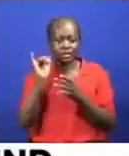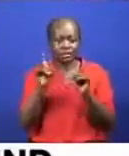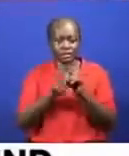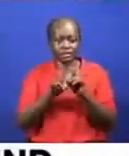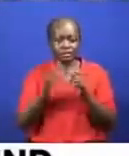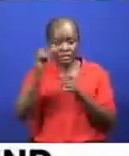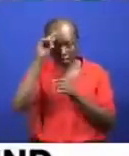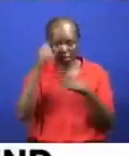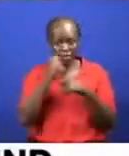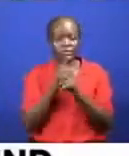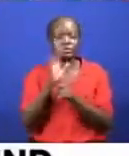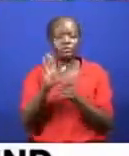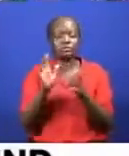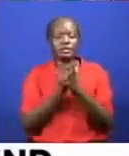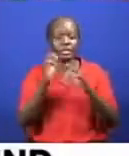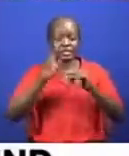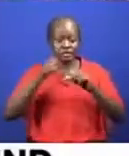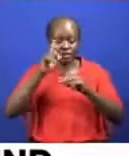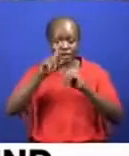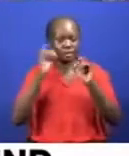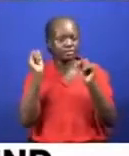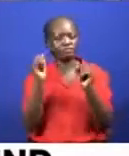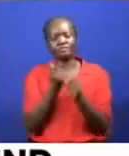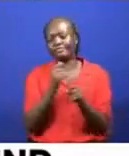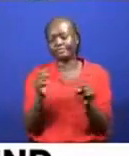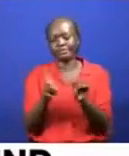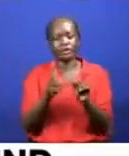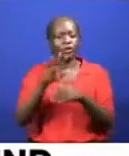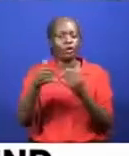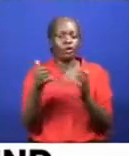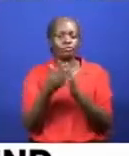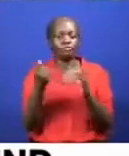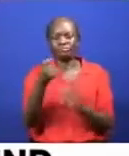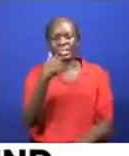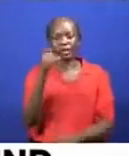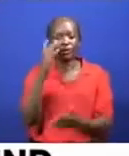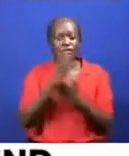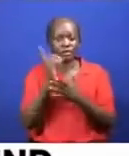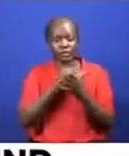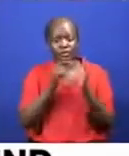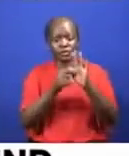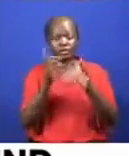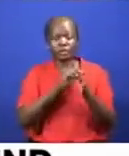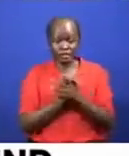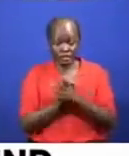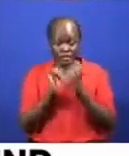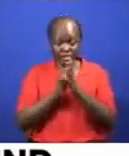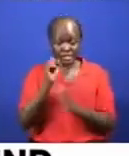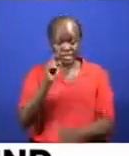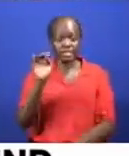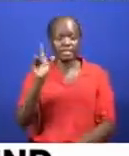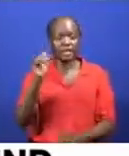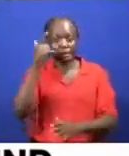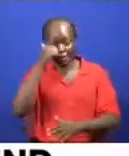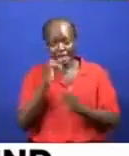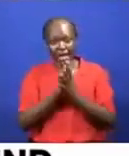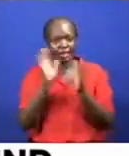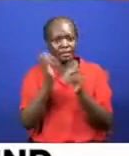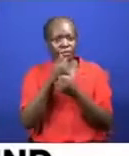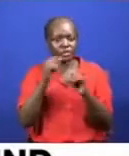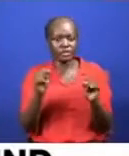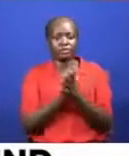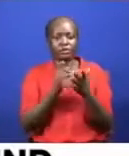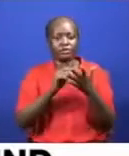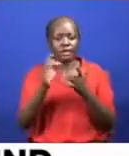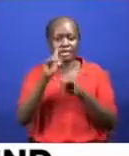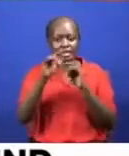officials to make Stella Vaati sit for exams were futile, as all medical confirmation indicated that Stella was blind and therefore unable to write